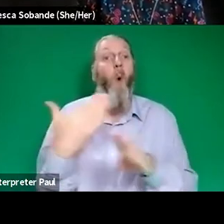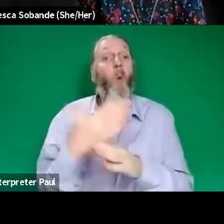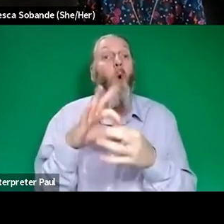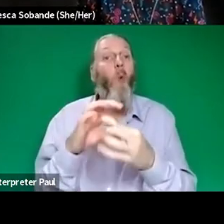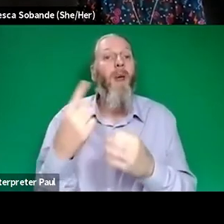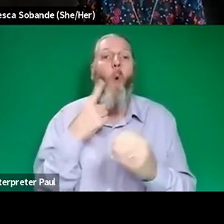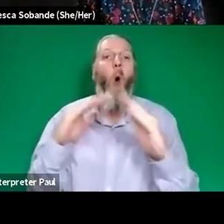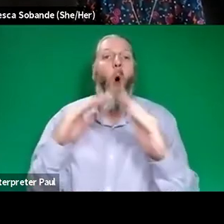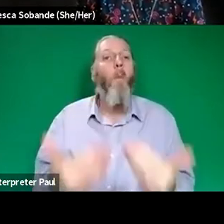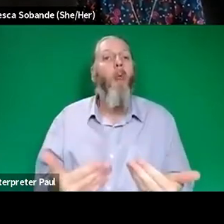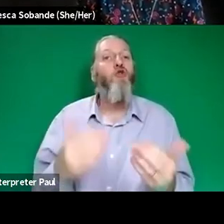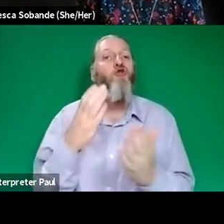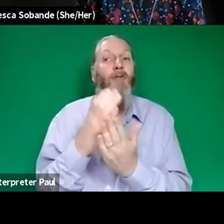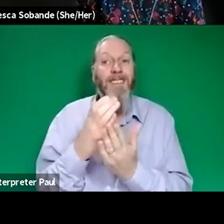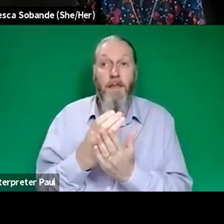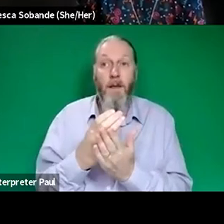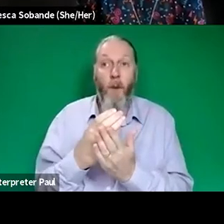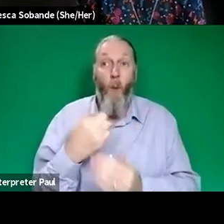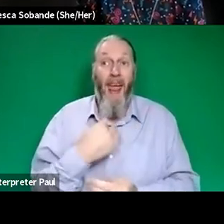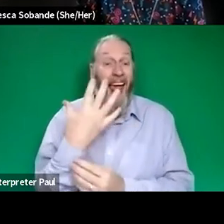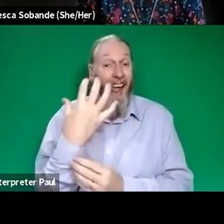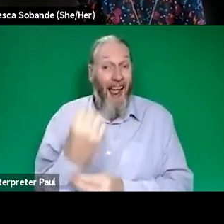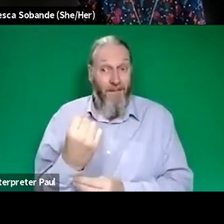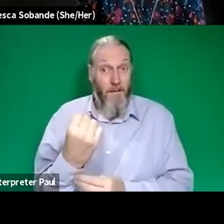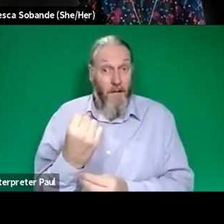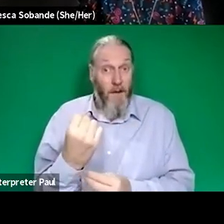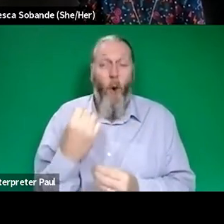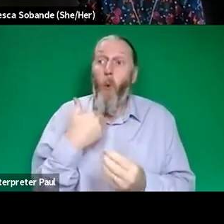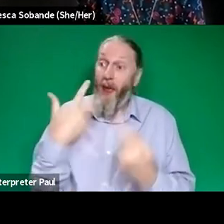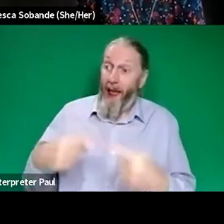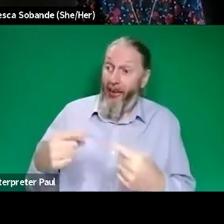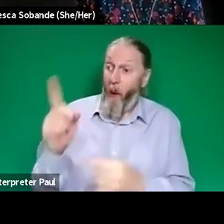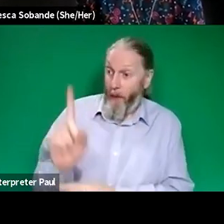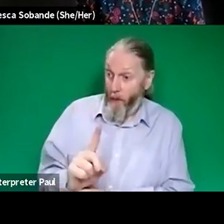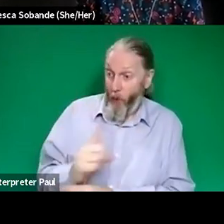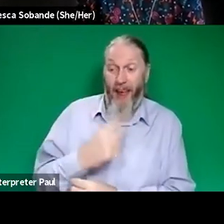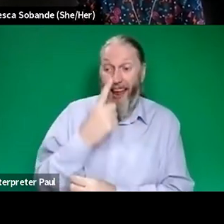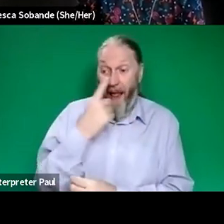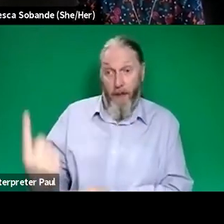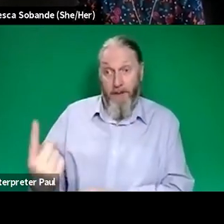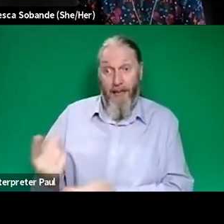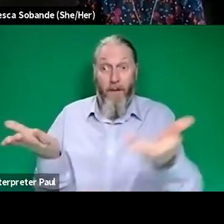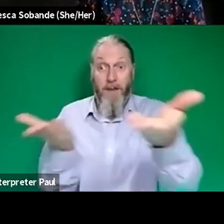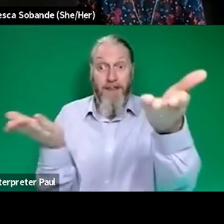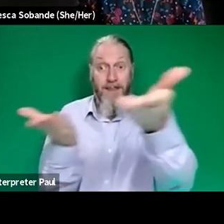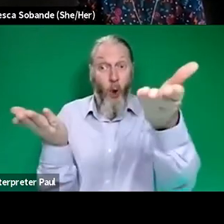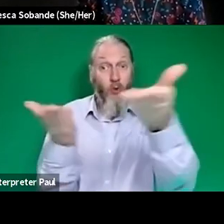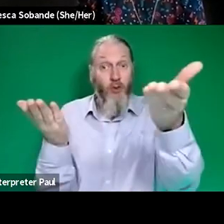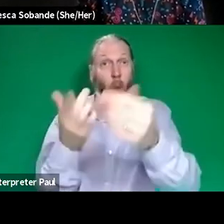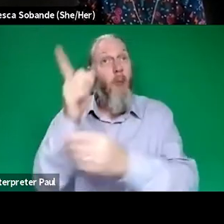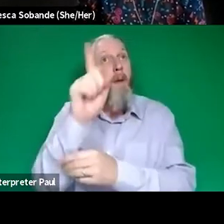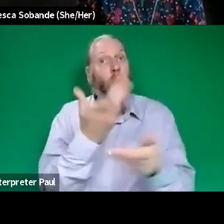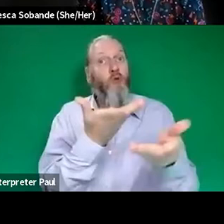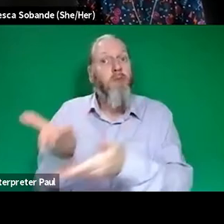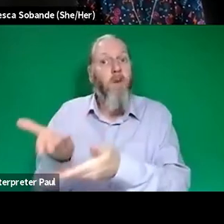holders and had some resistance from some of the homelessness charities to say, oh, well, you know, what if they don't win? What if they don't